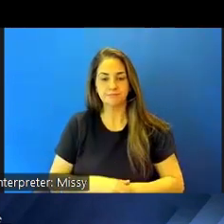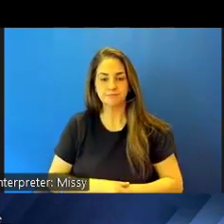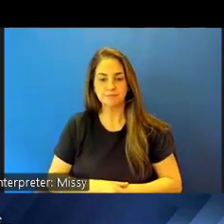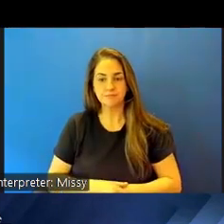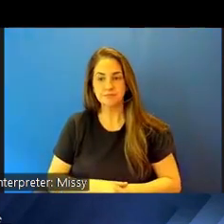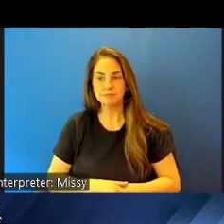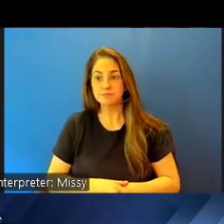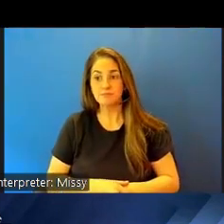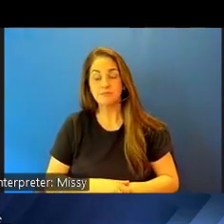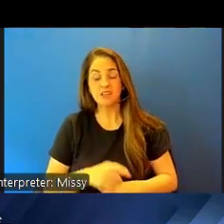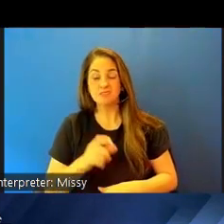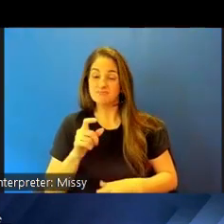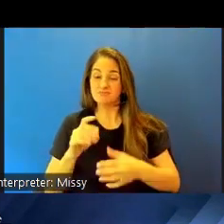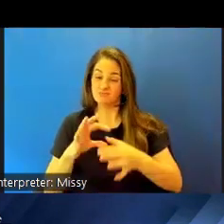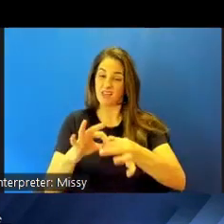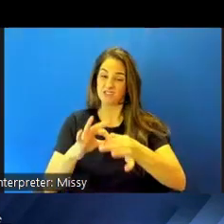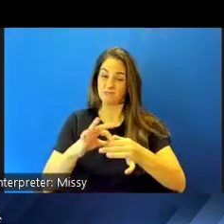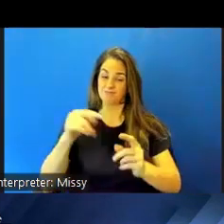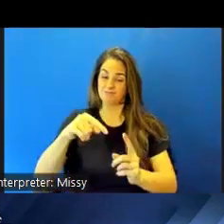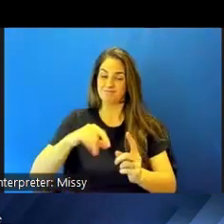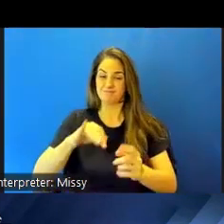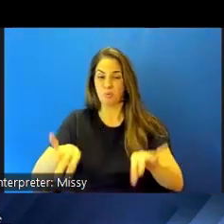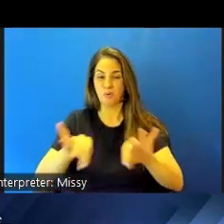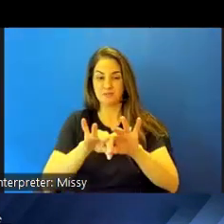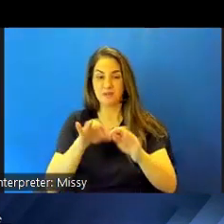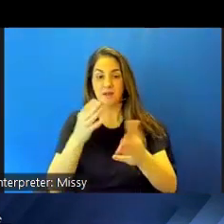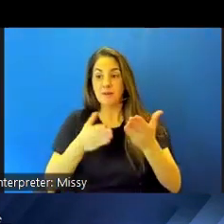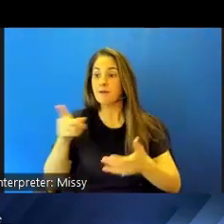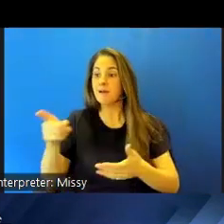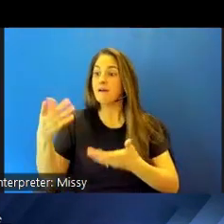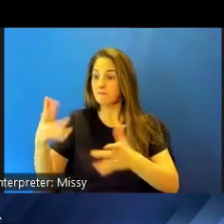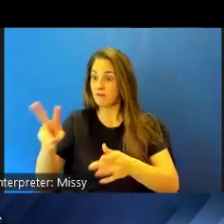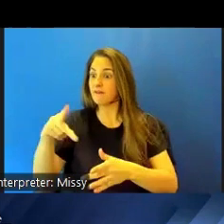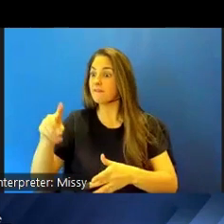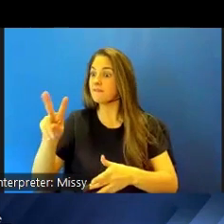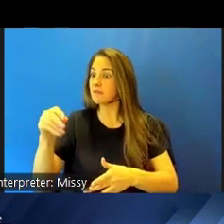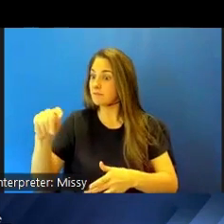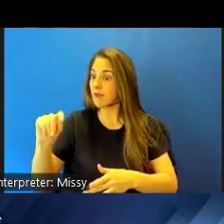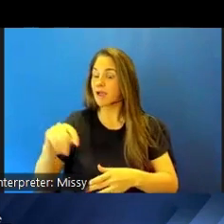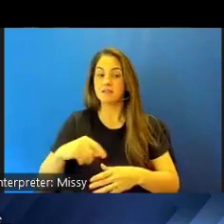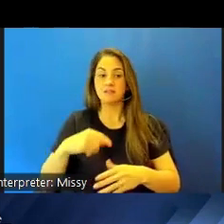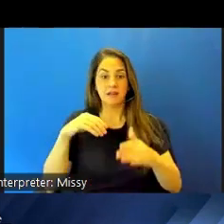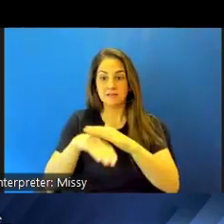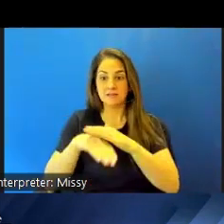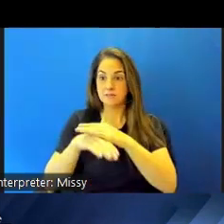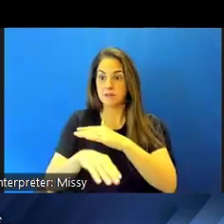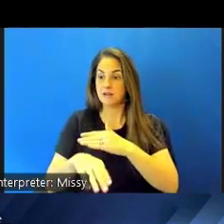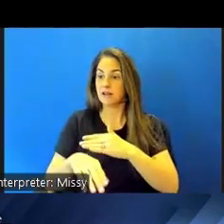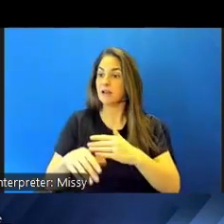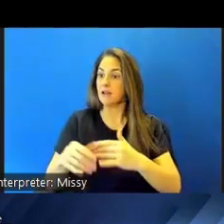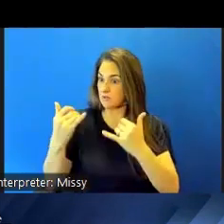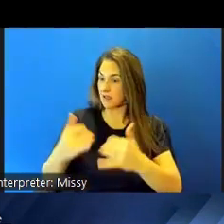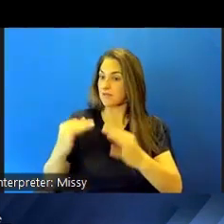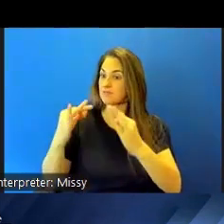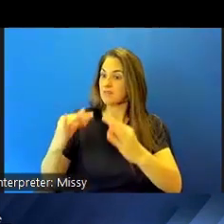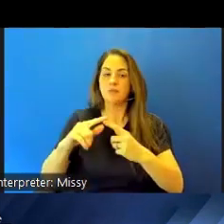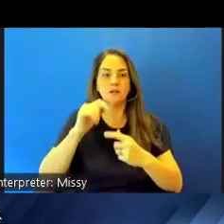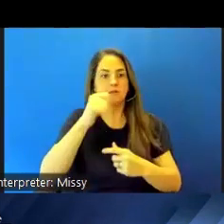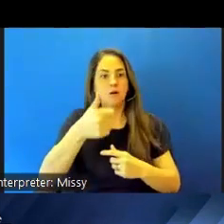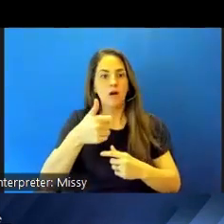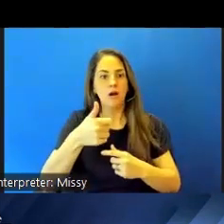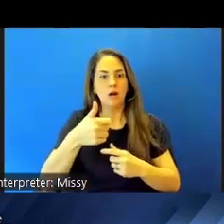does need to be a relationship because they may do their VPAT, you may do the accessibility today, but tomorrow, if there's a product